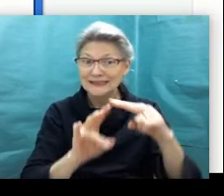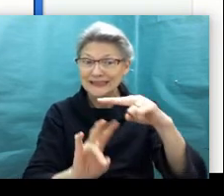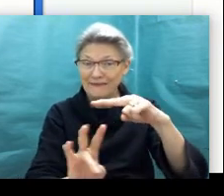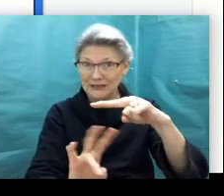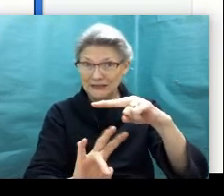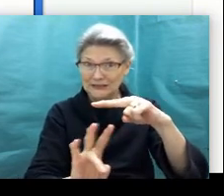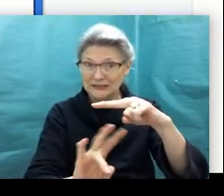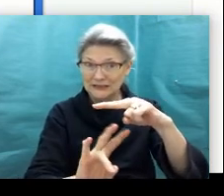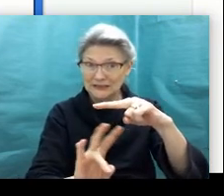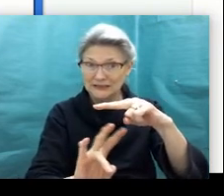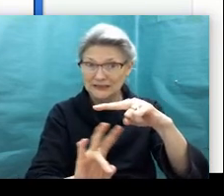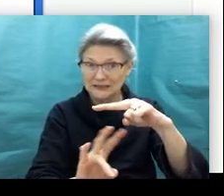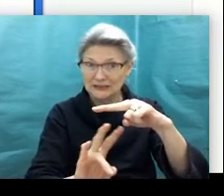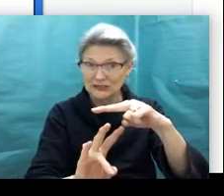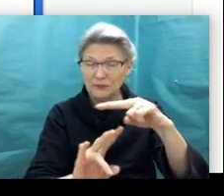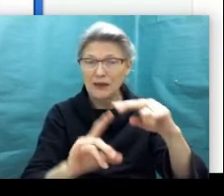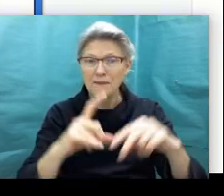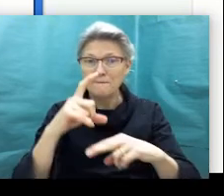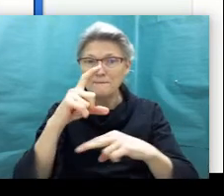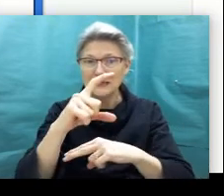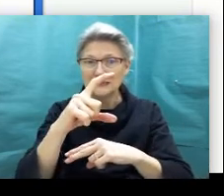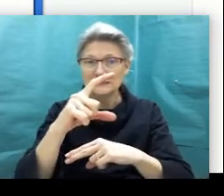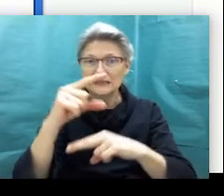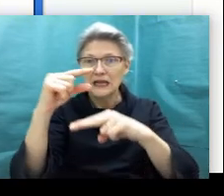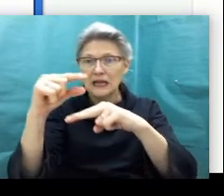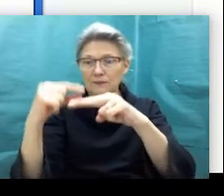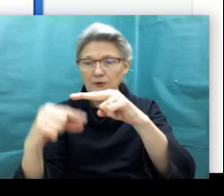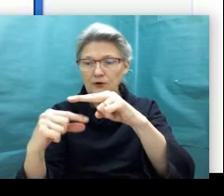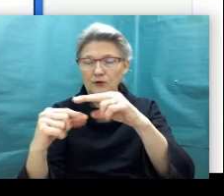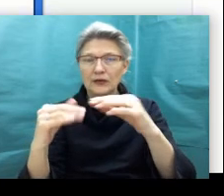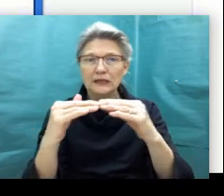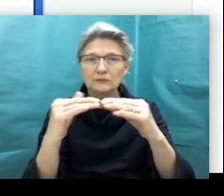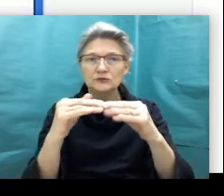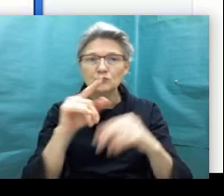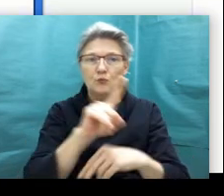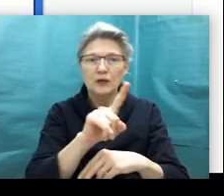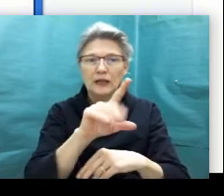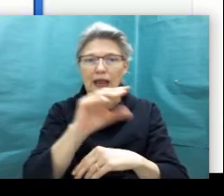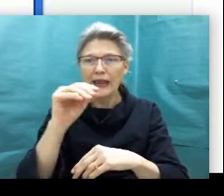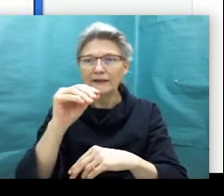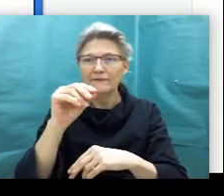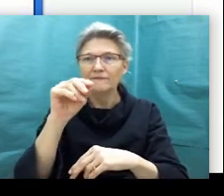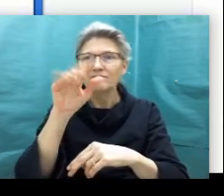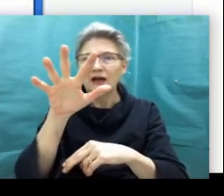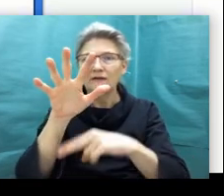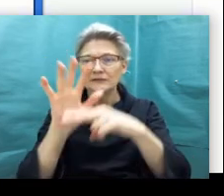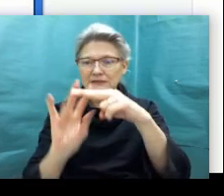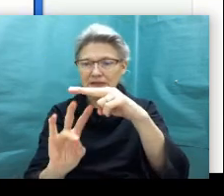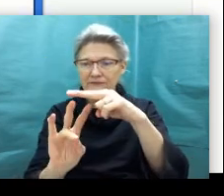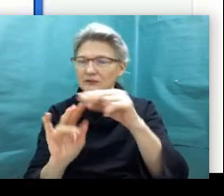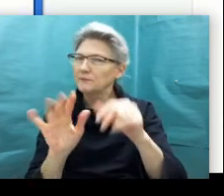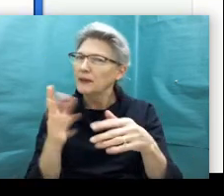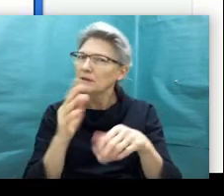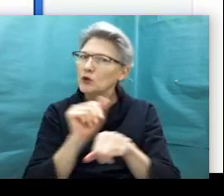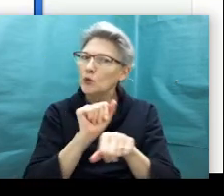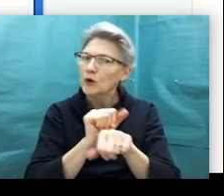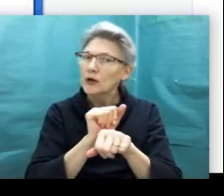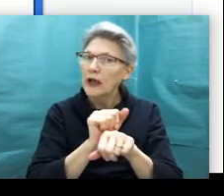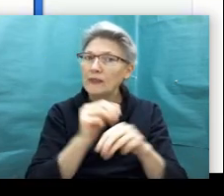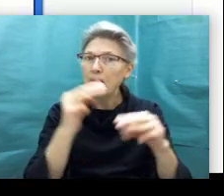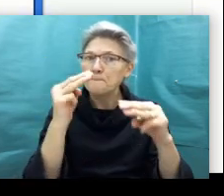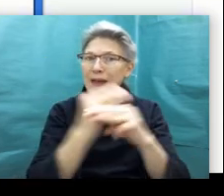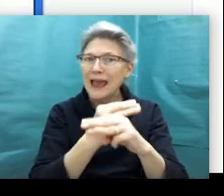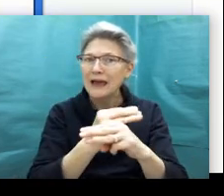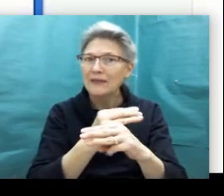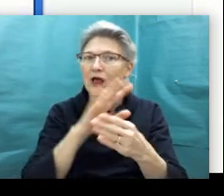sevenths. So my mixed number is 1 5/7. Now you might do your work on the Math Learning Center.